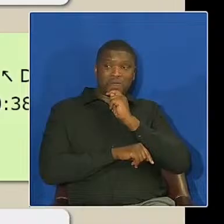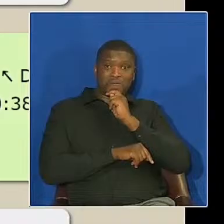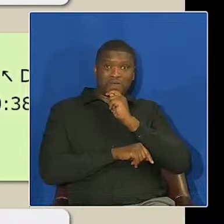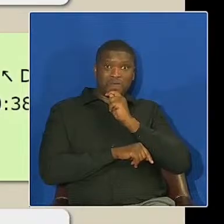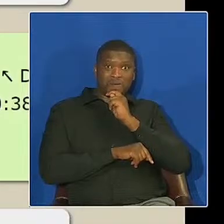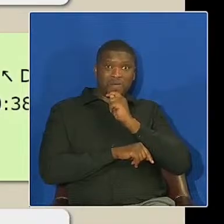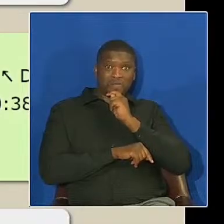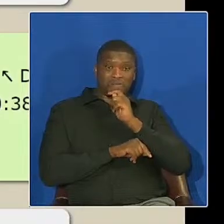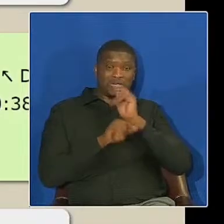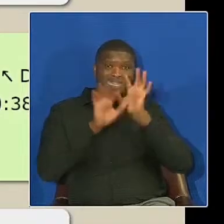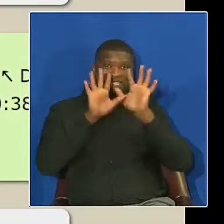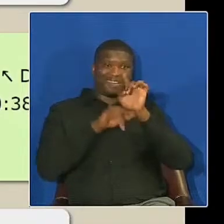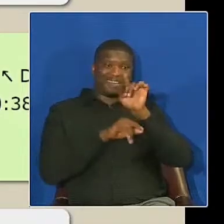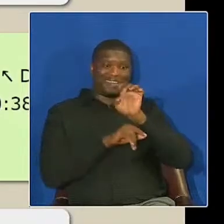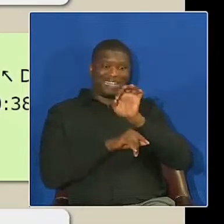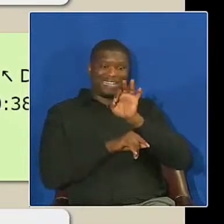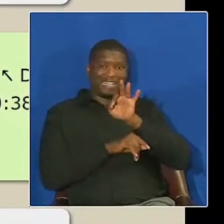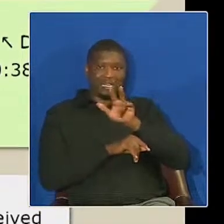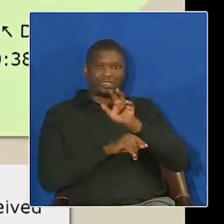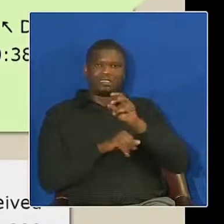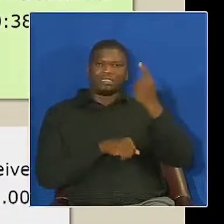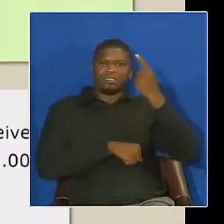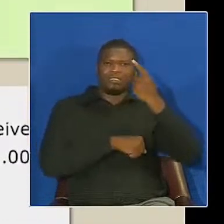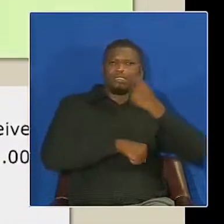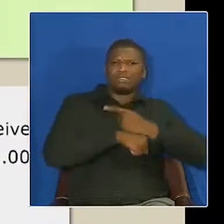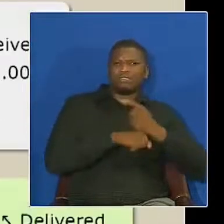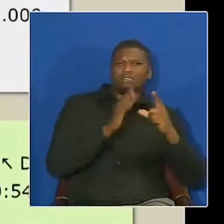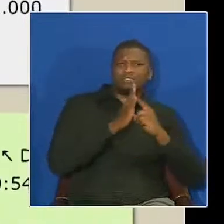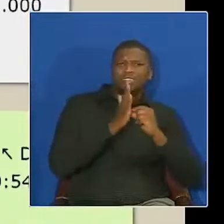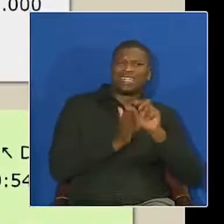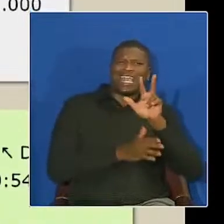the 8th of May. And then the response,